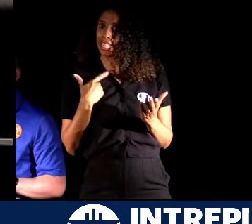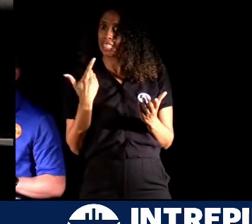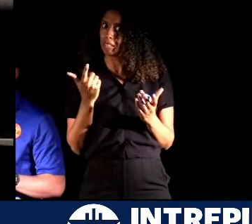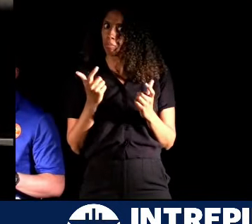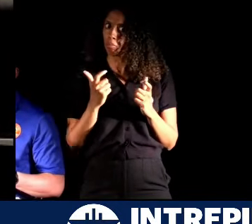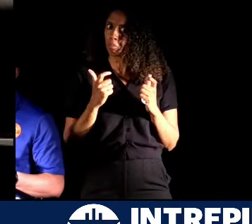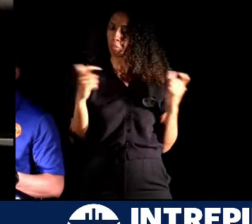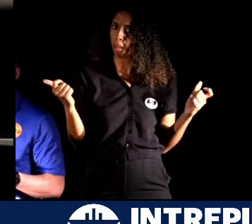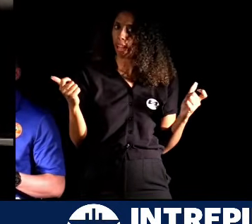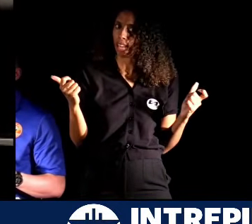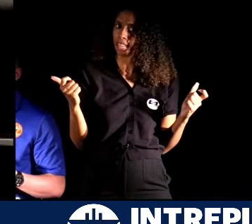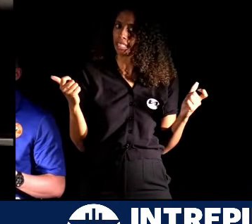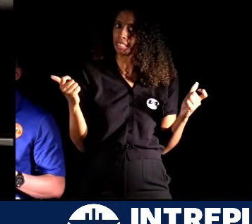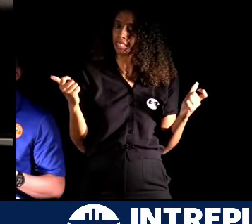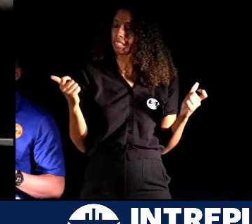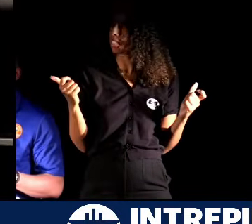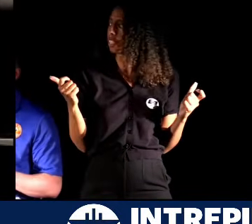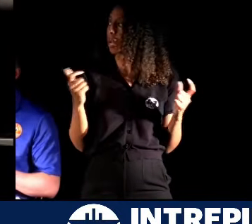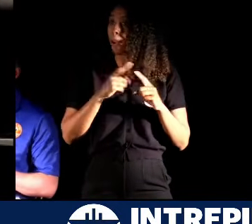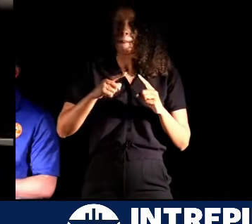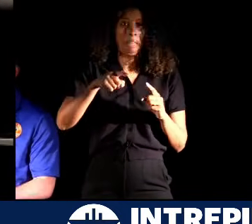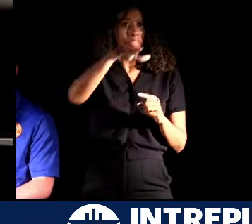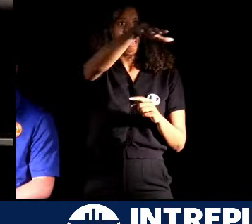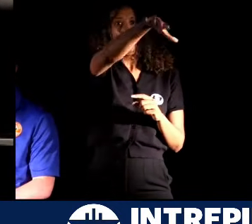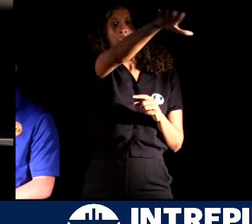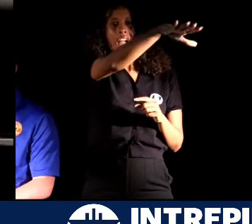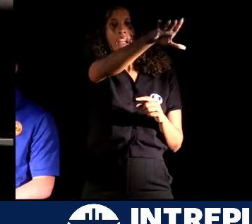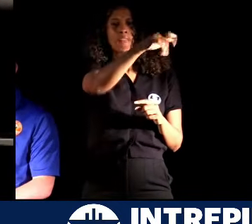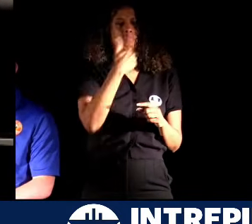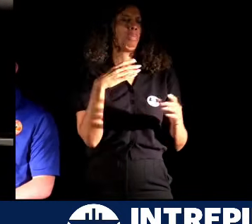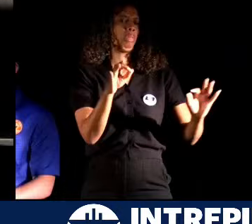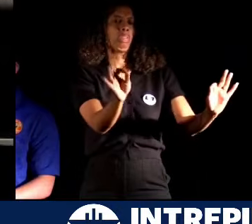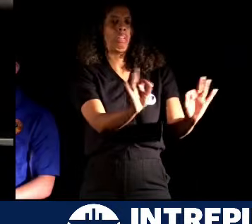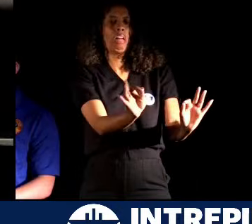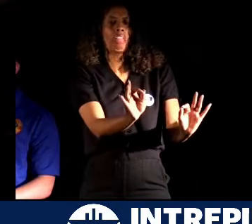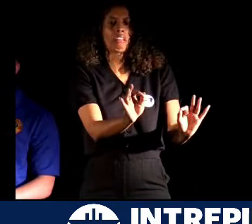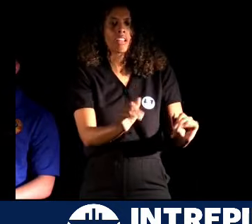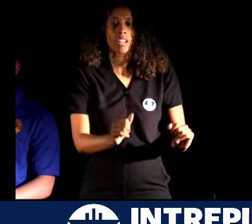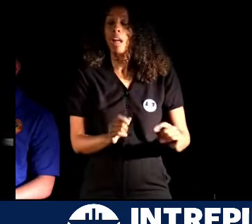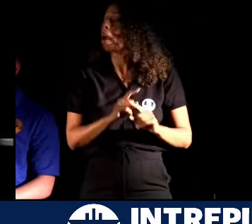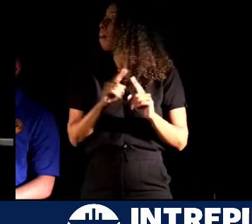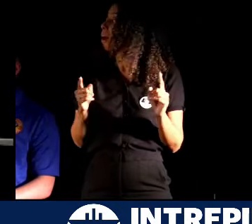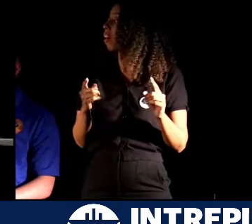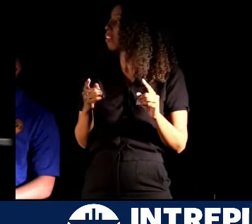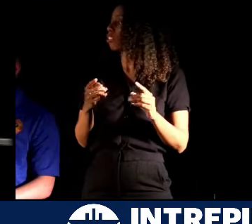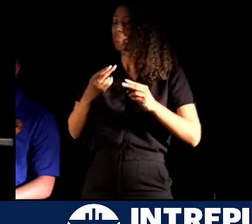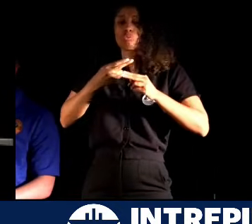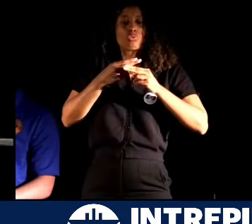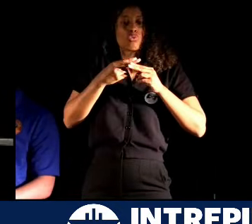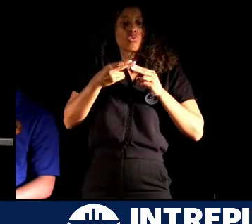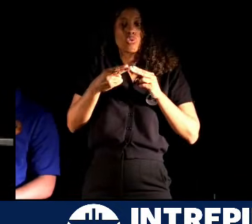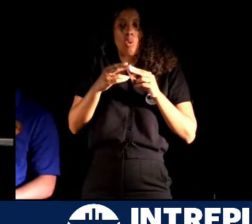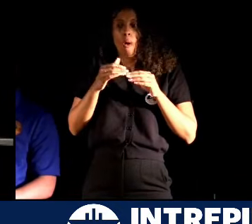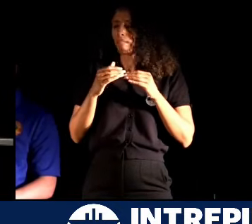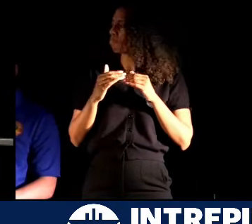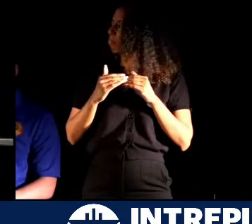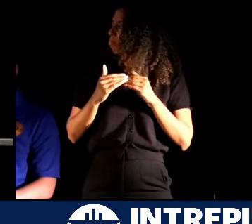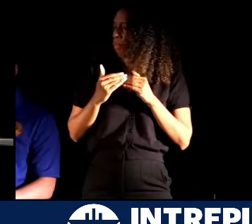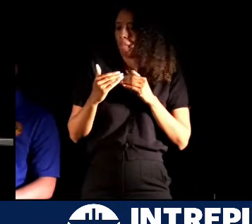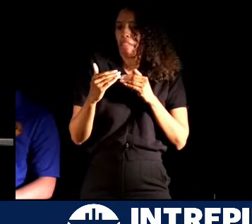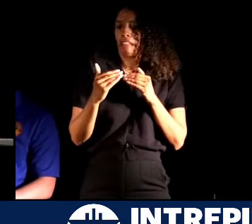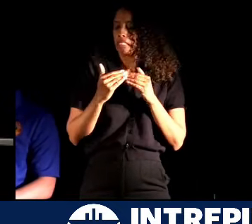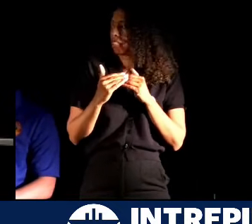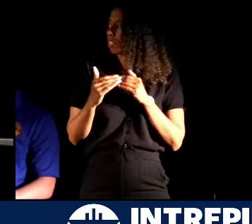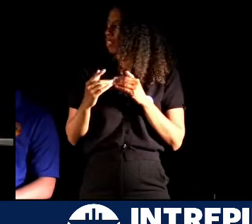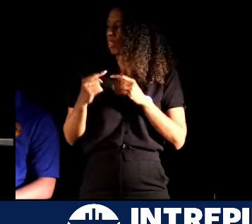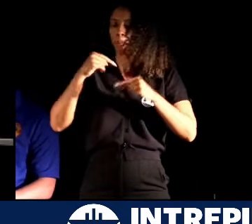big. It's large. But out there in space, it's nothing. Over a very short distance,